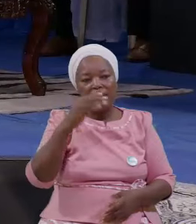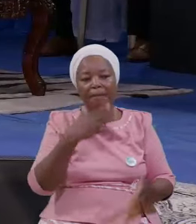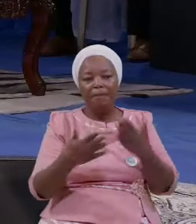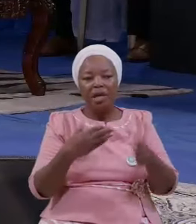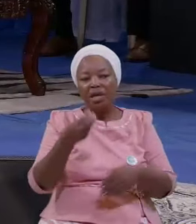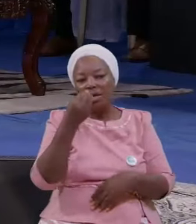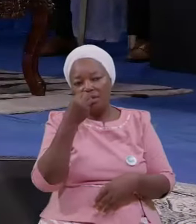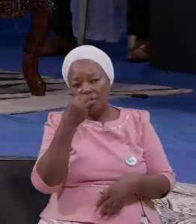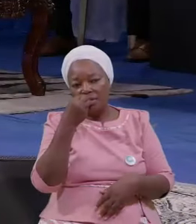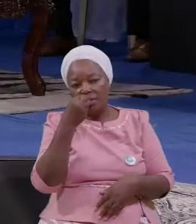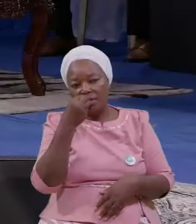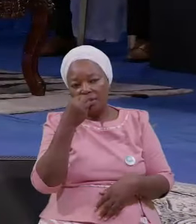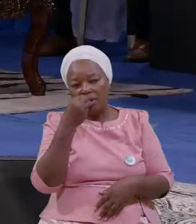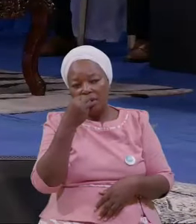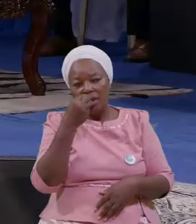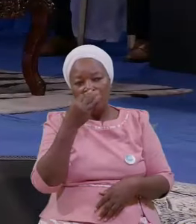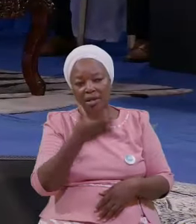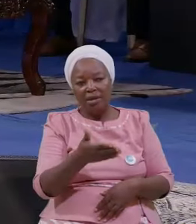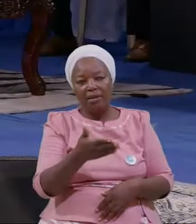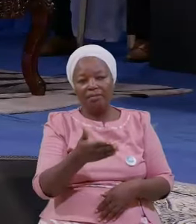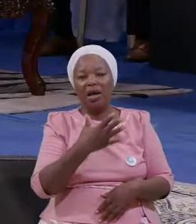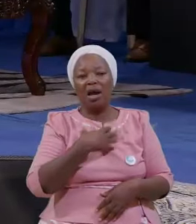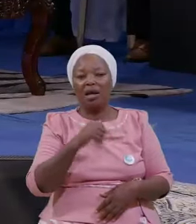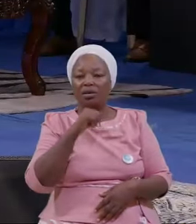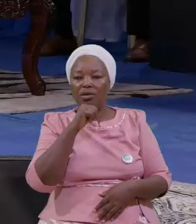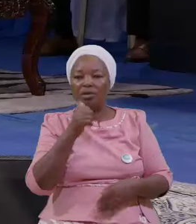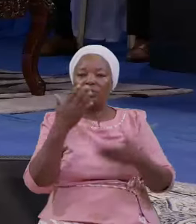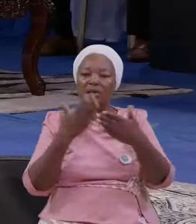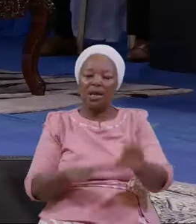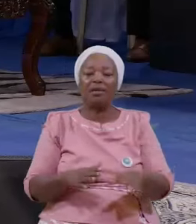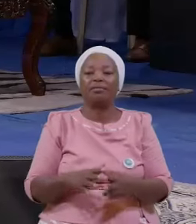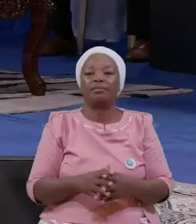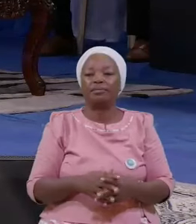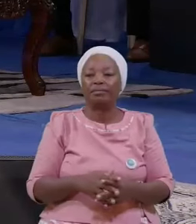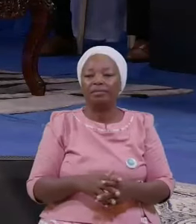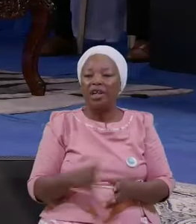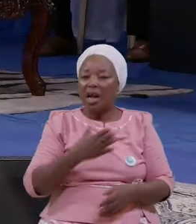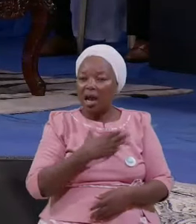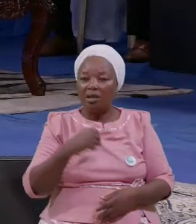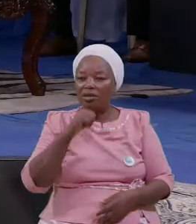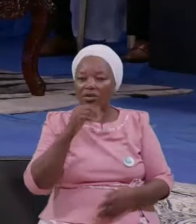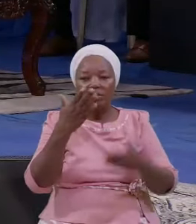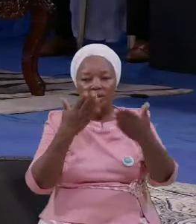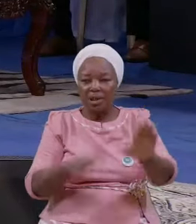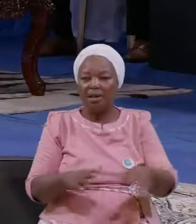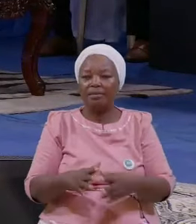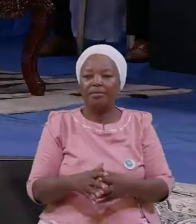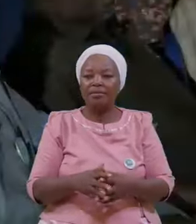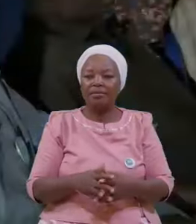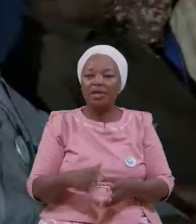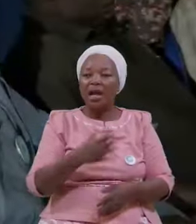eat thereof and not die. and not die. And